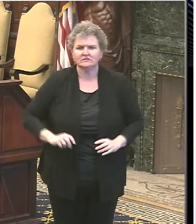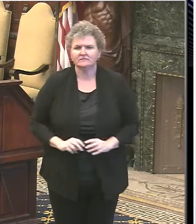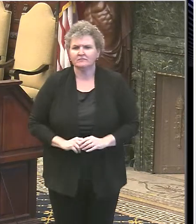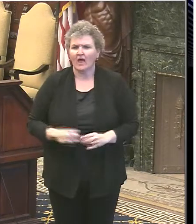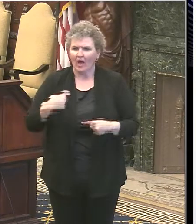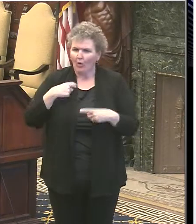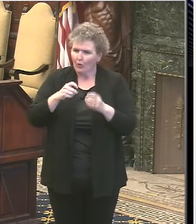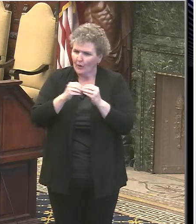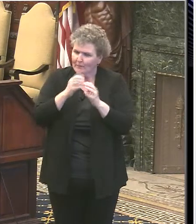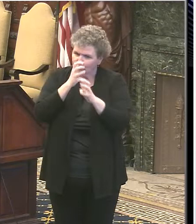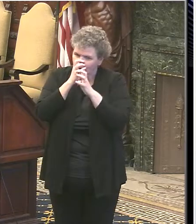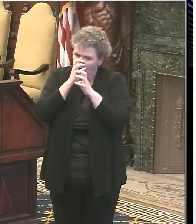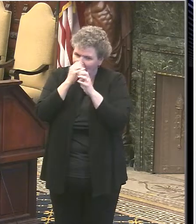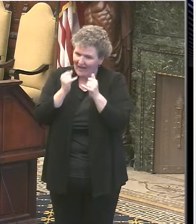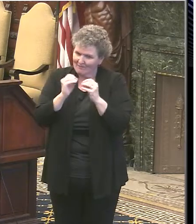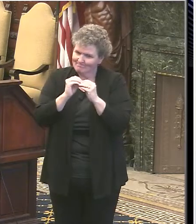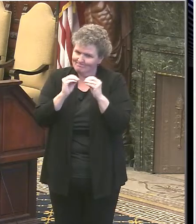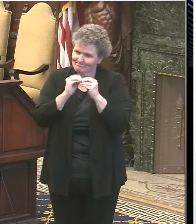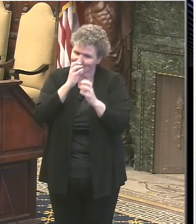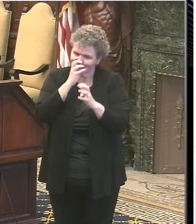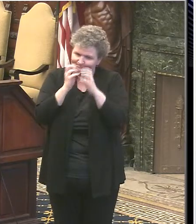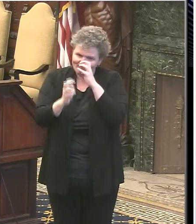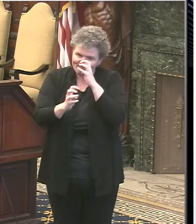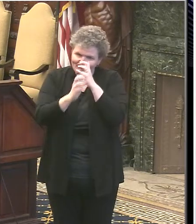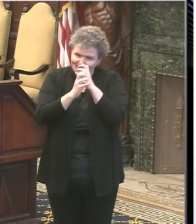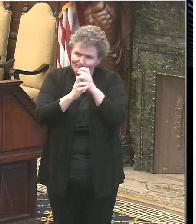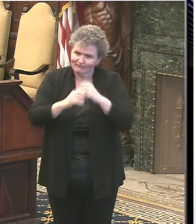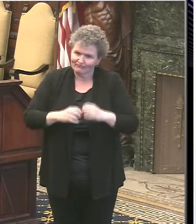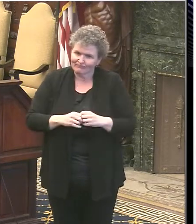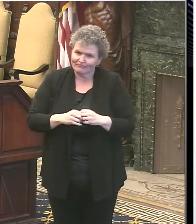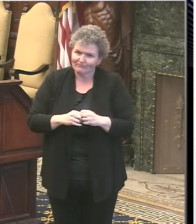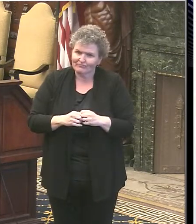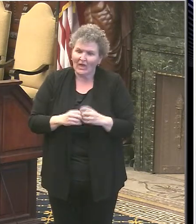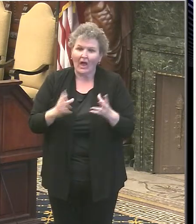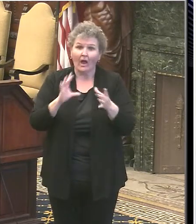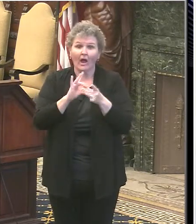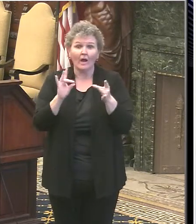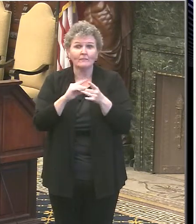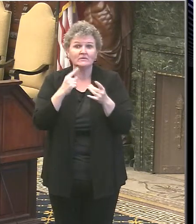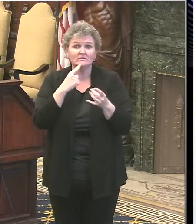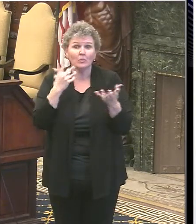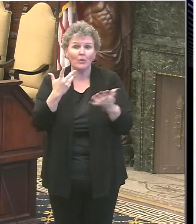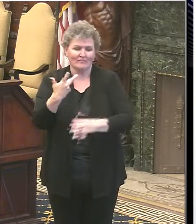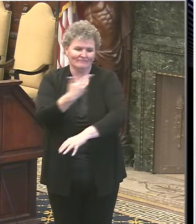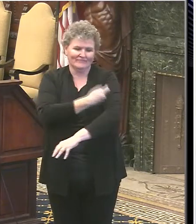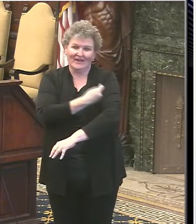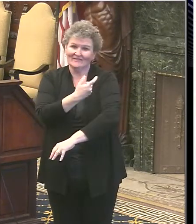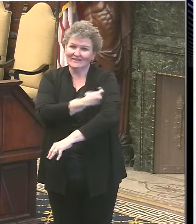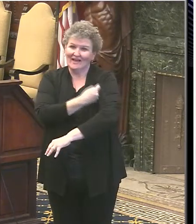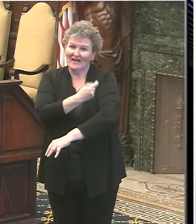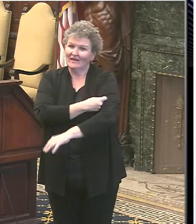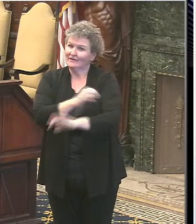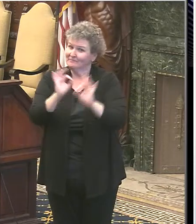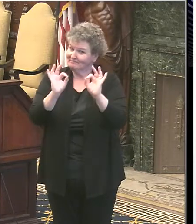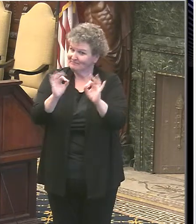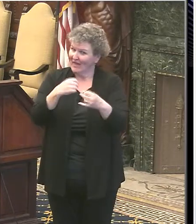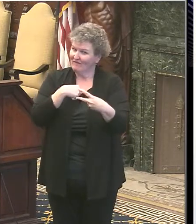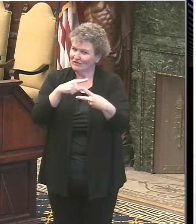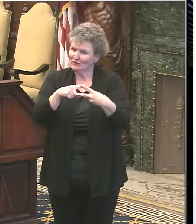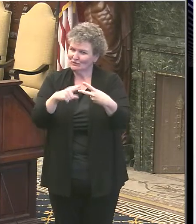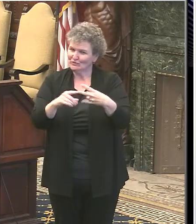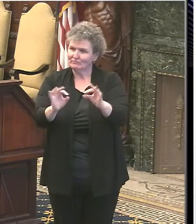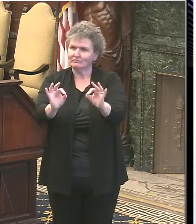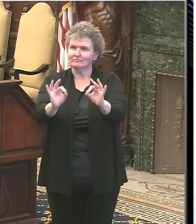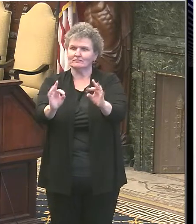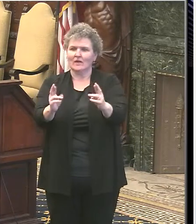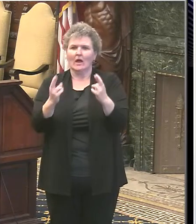Then on a more positive note, let me talk a little bit about where we are with vaccination. We now have 2 vaccines that, by